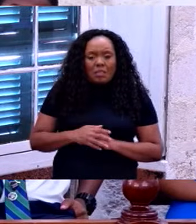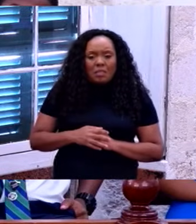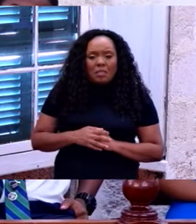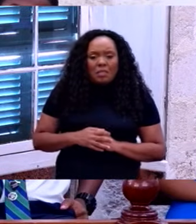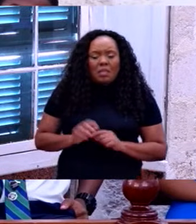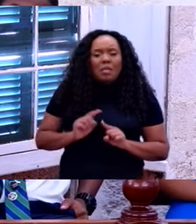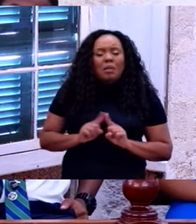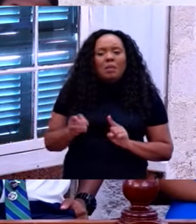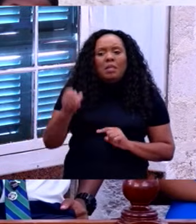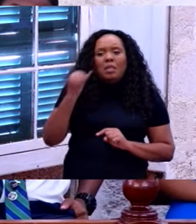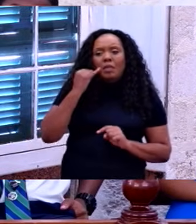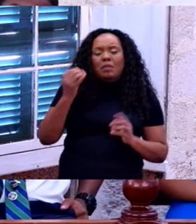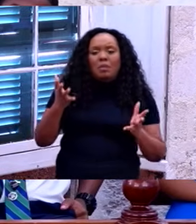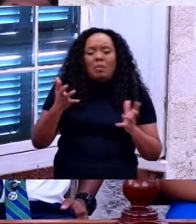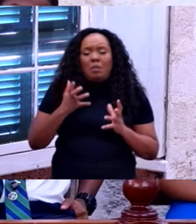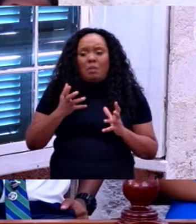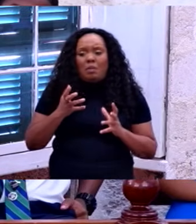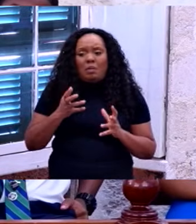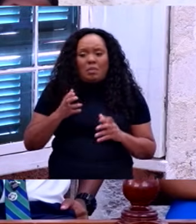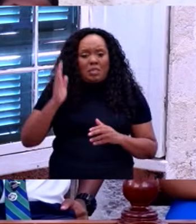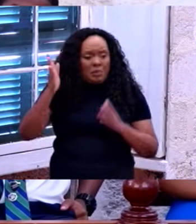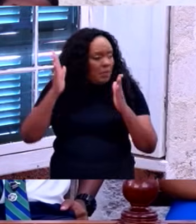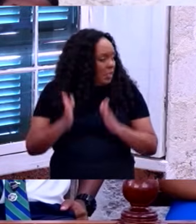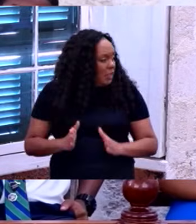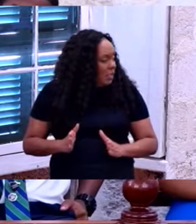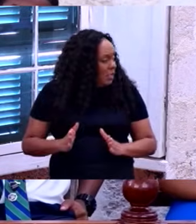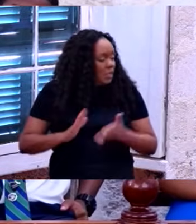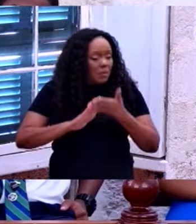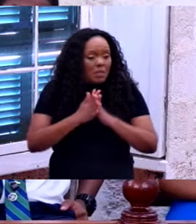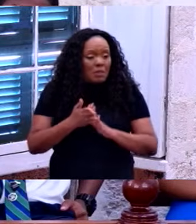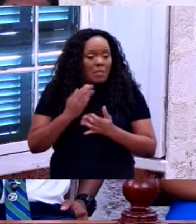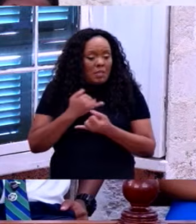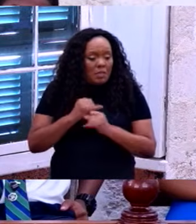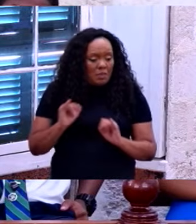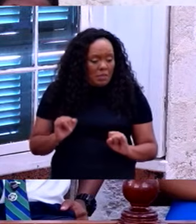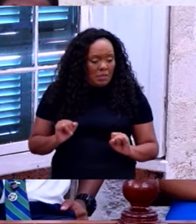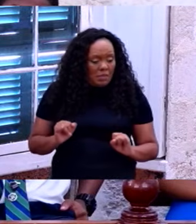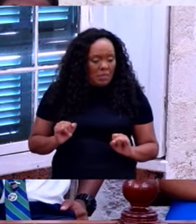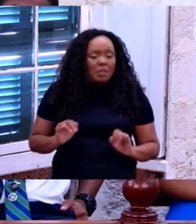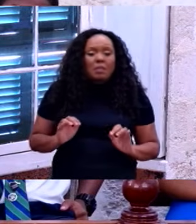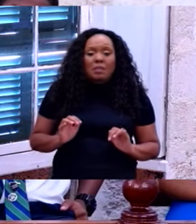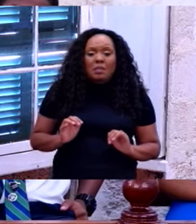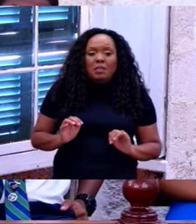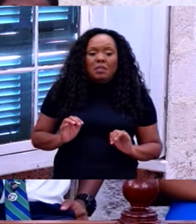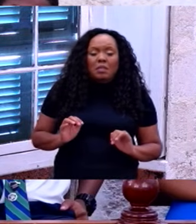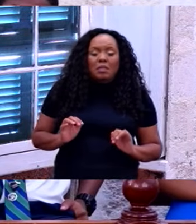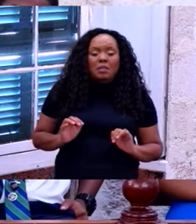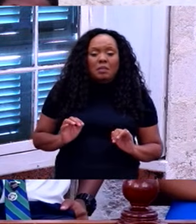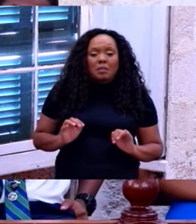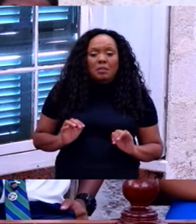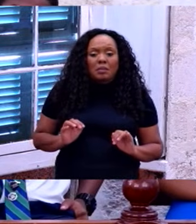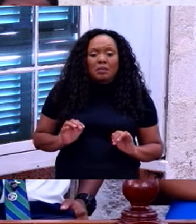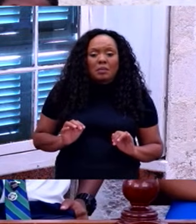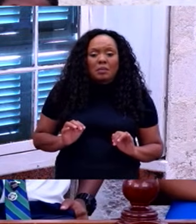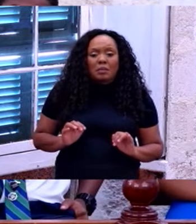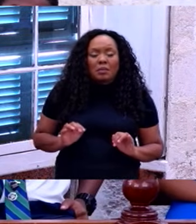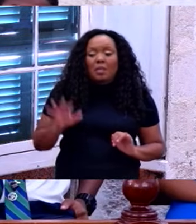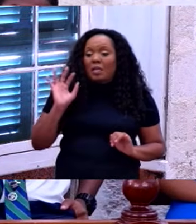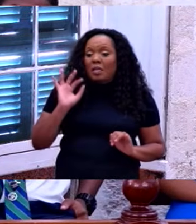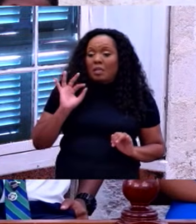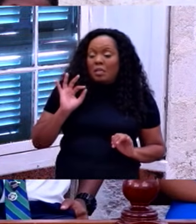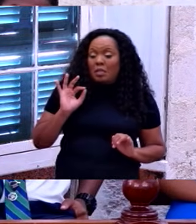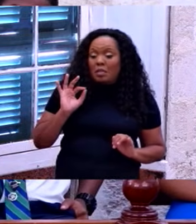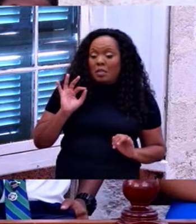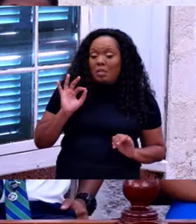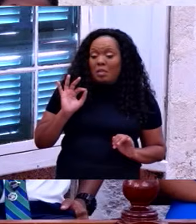independence, we need to weigh with regard to the power of that independent person having a casting vote,